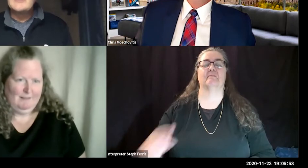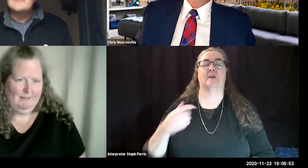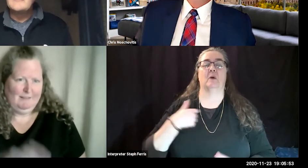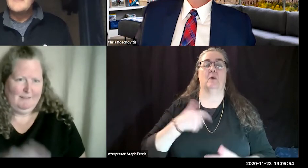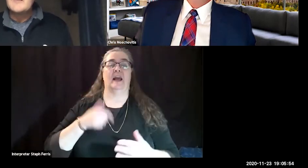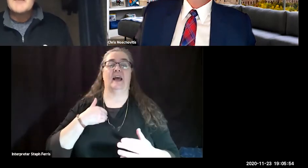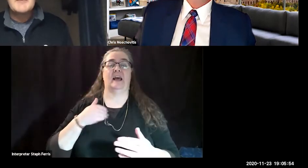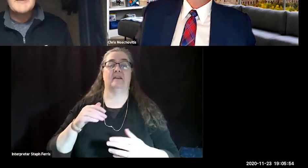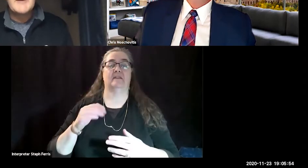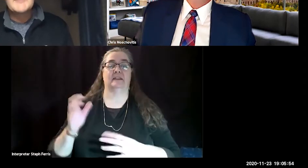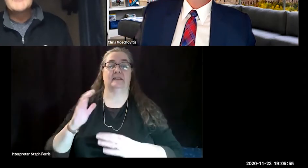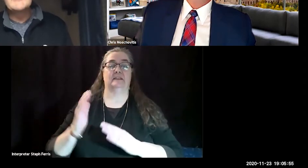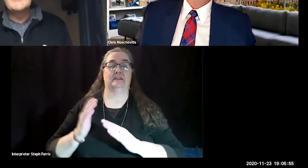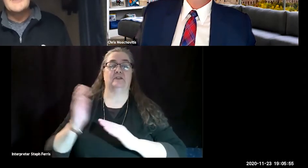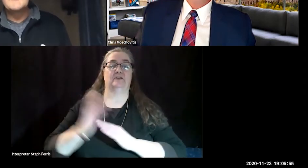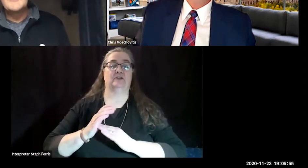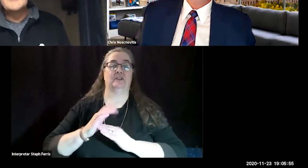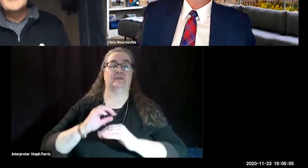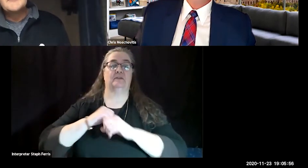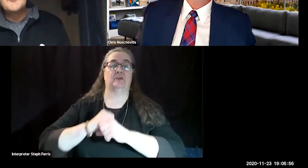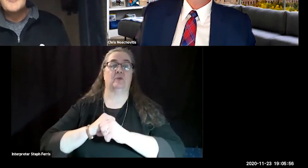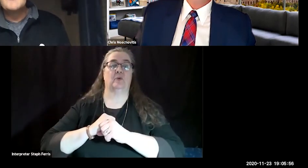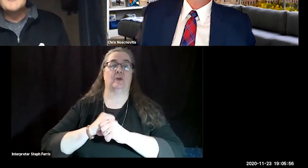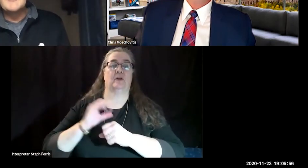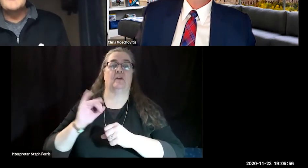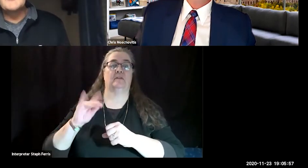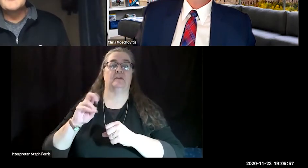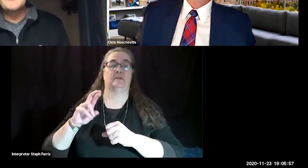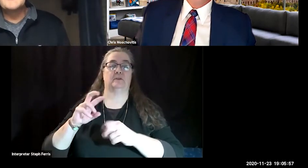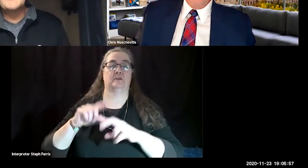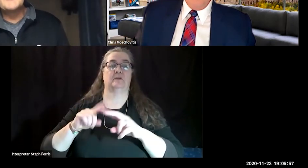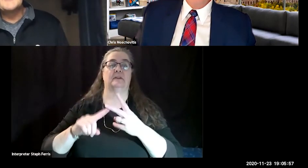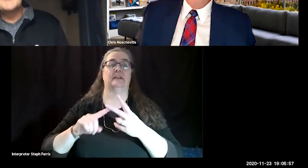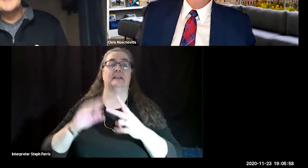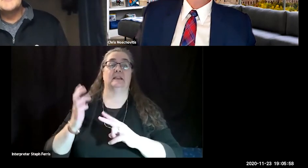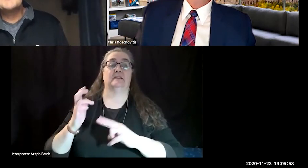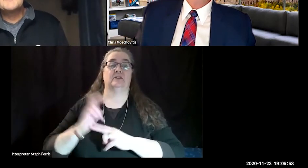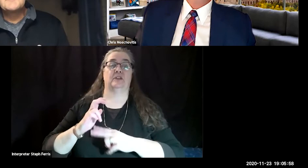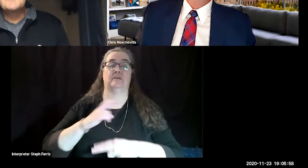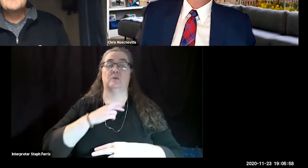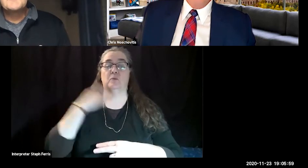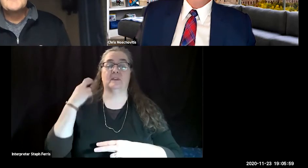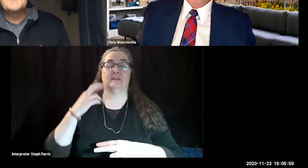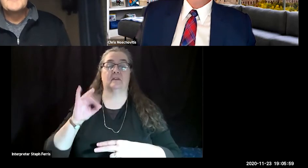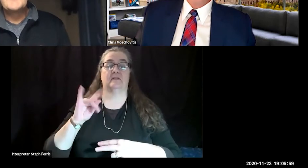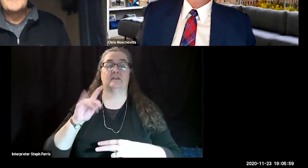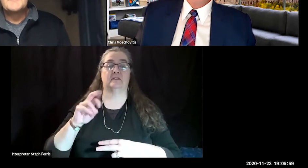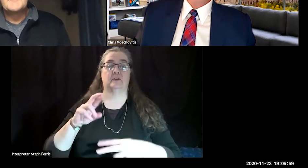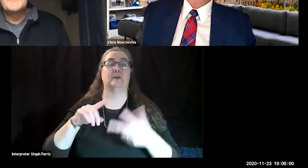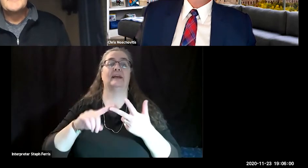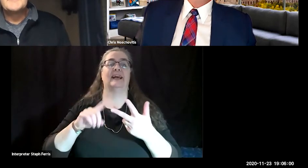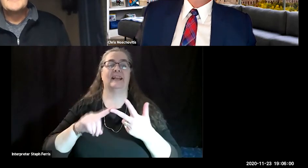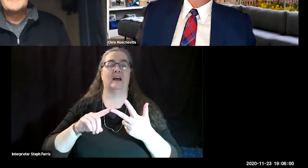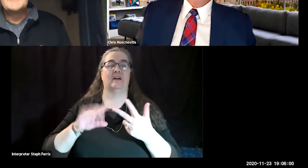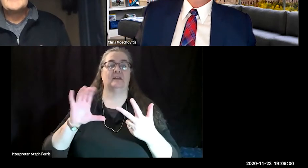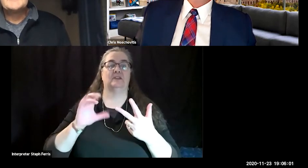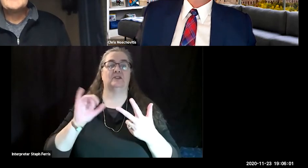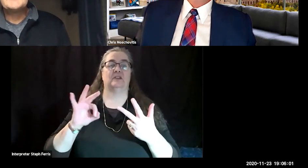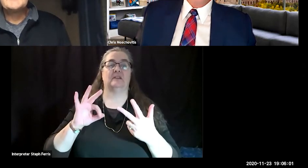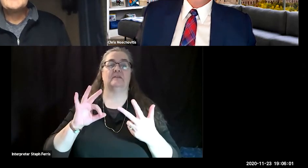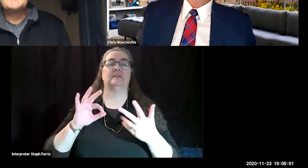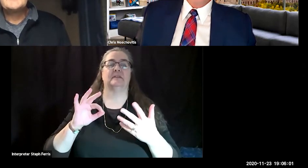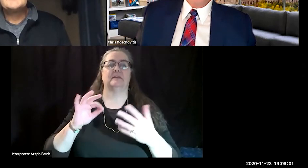also seen, and maybe now this is the next, right? Chief Privacy Officer. Yeah. You see that? Yeah, no, absolutely. In